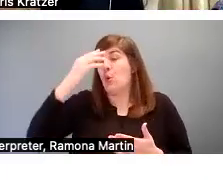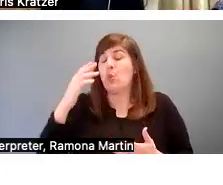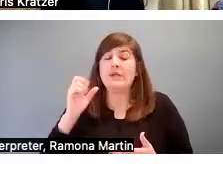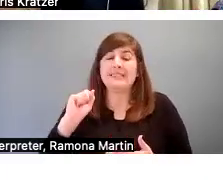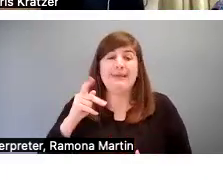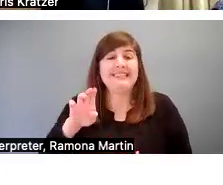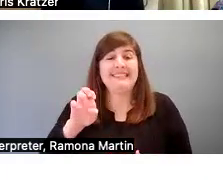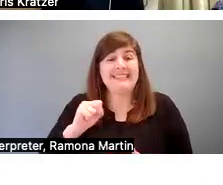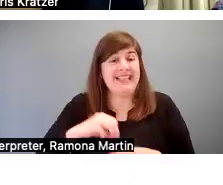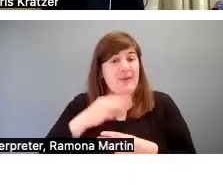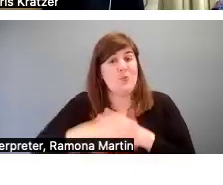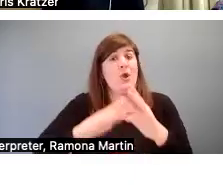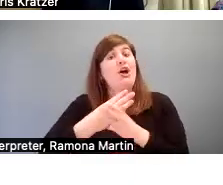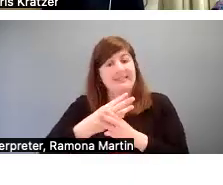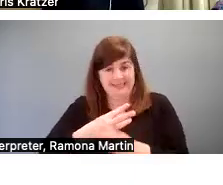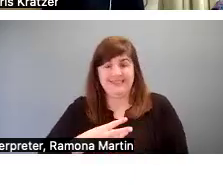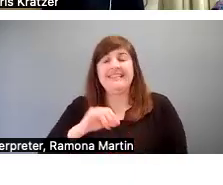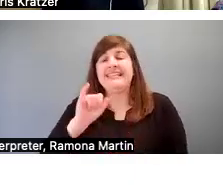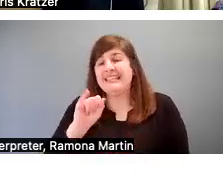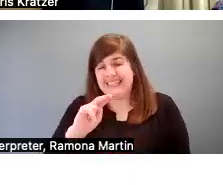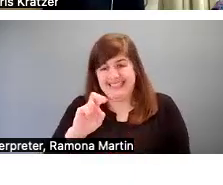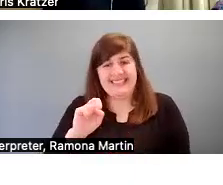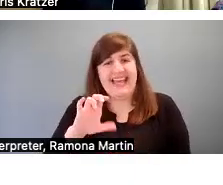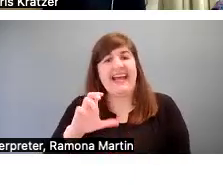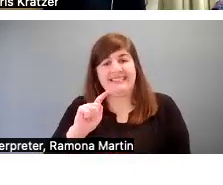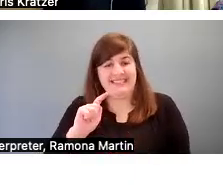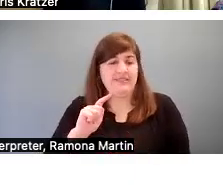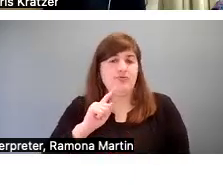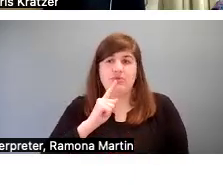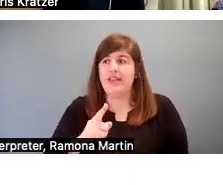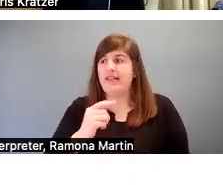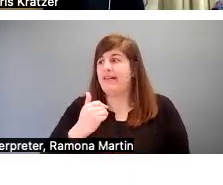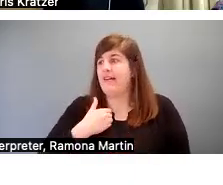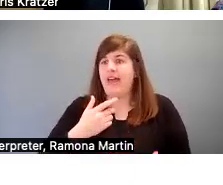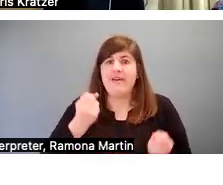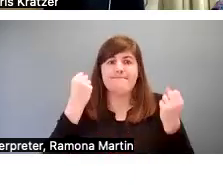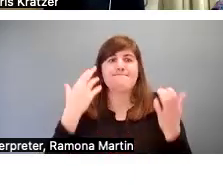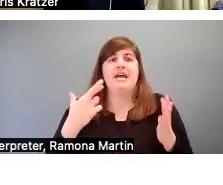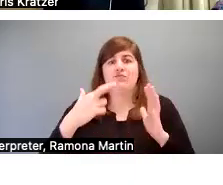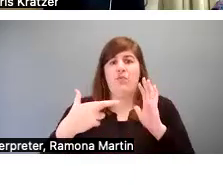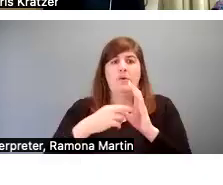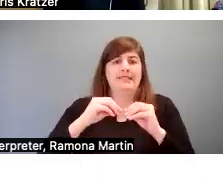insects. They play a they play every role in nature that you can imagine.